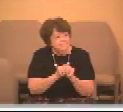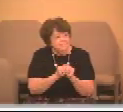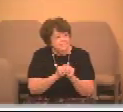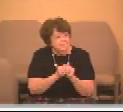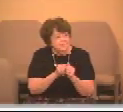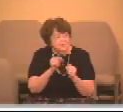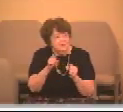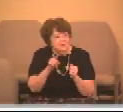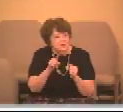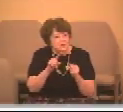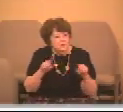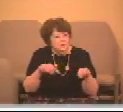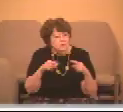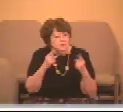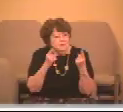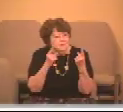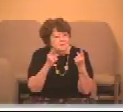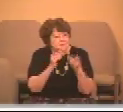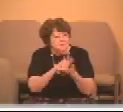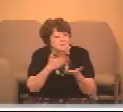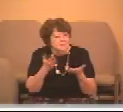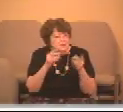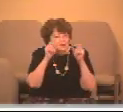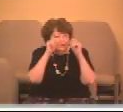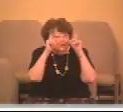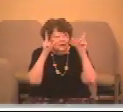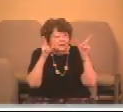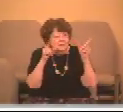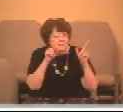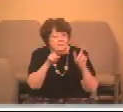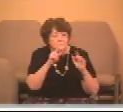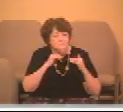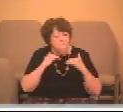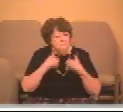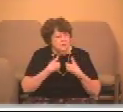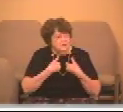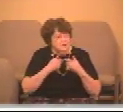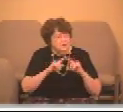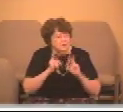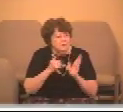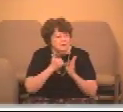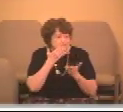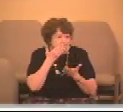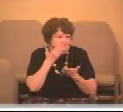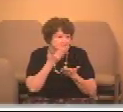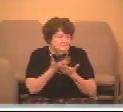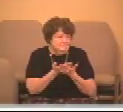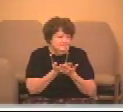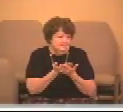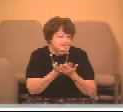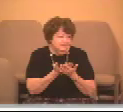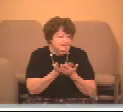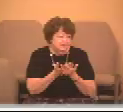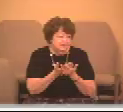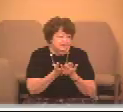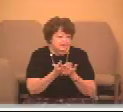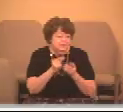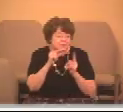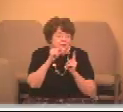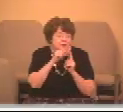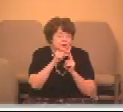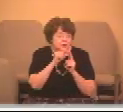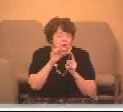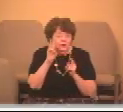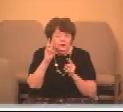achieved something remarkable. You're tired, but it's a good tired. You know, the word weary